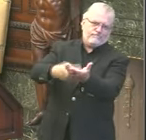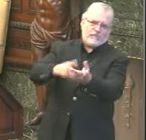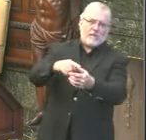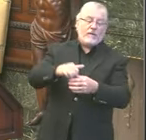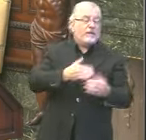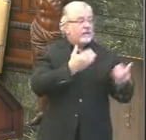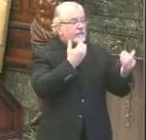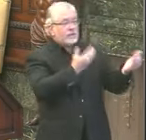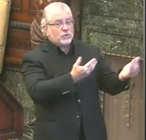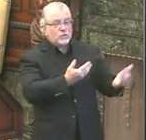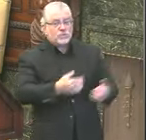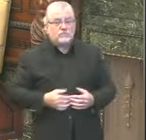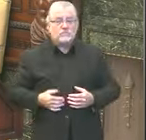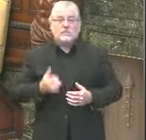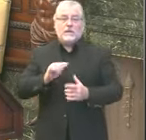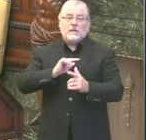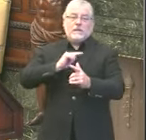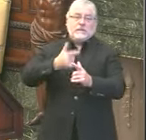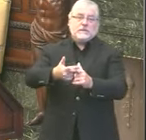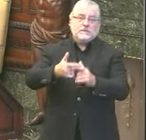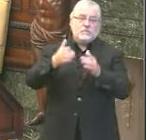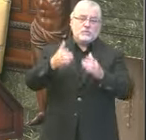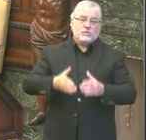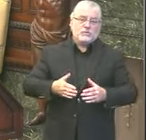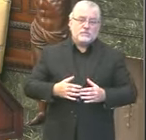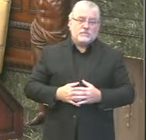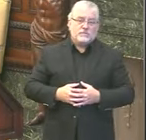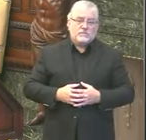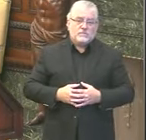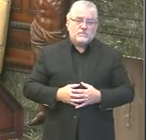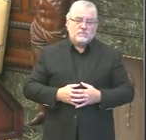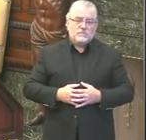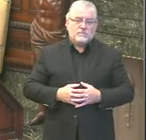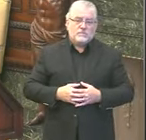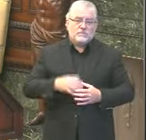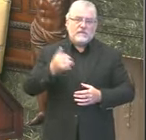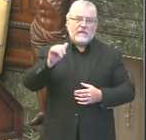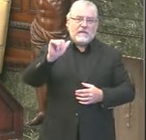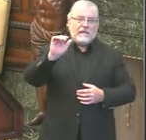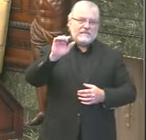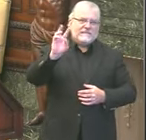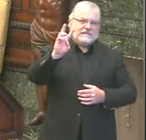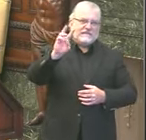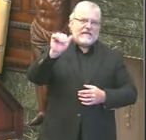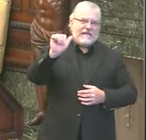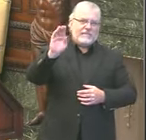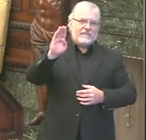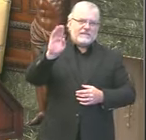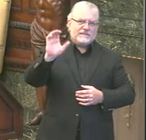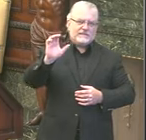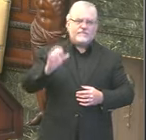Thanks, Loren. We're going to go now to Cheryl Spreitzer of 6ABC.